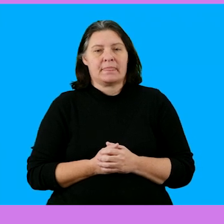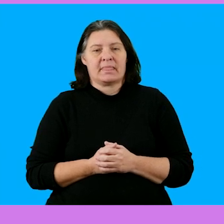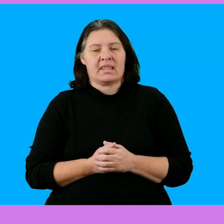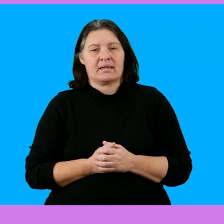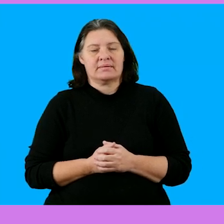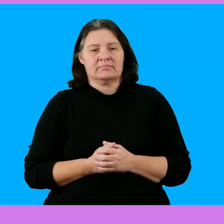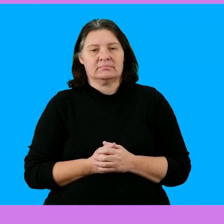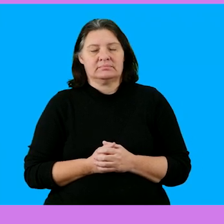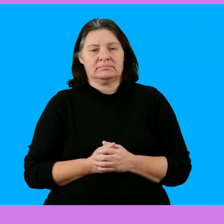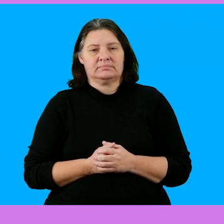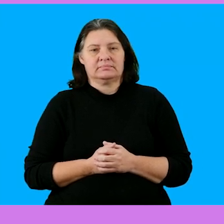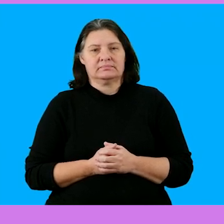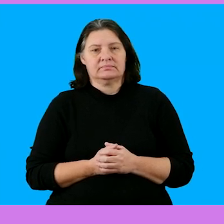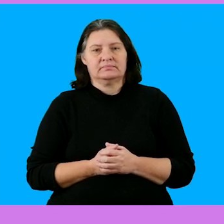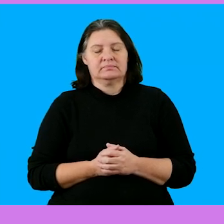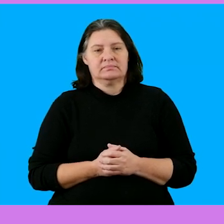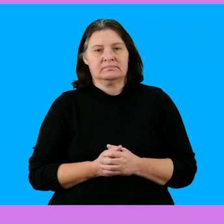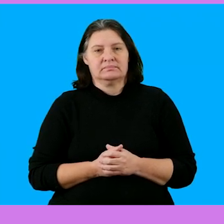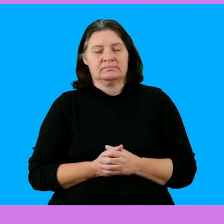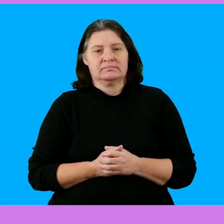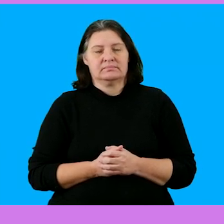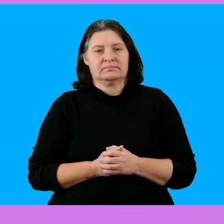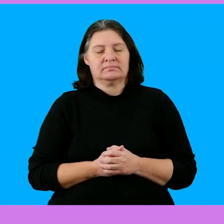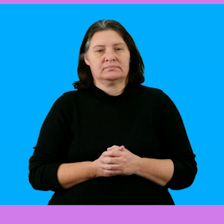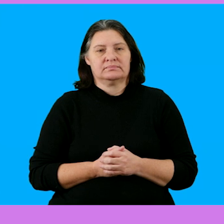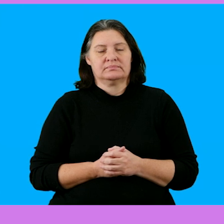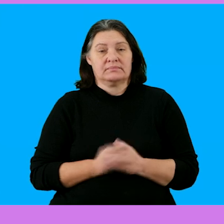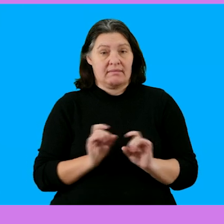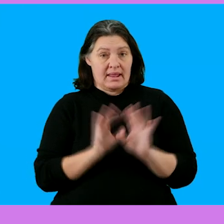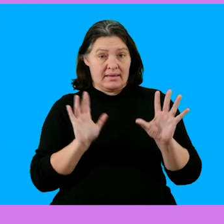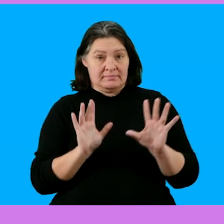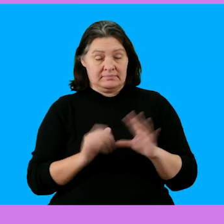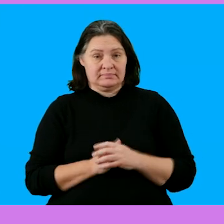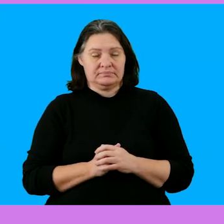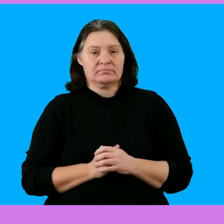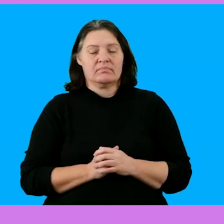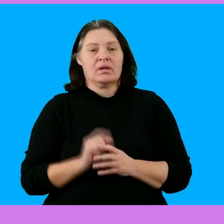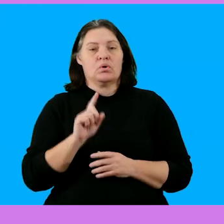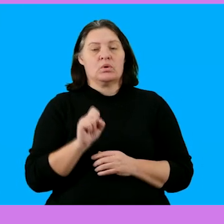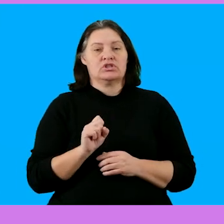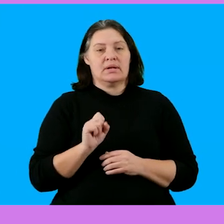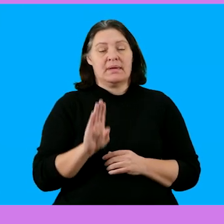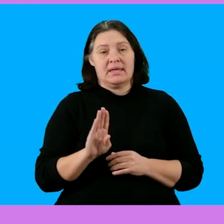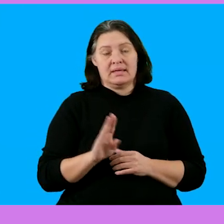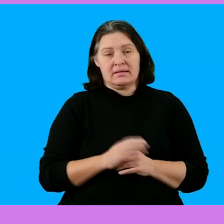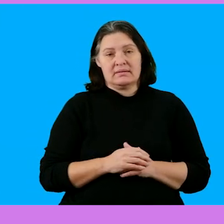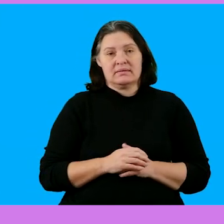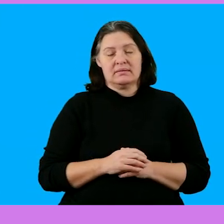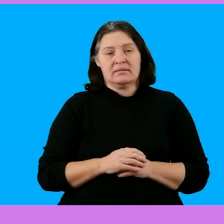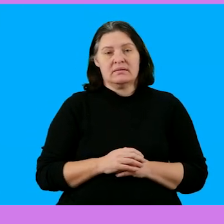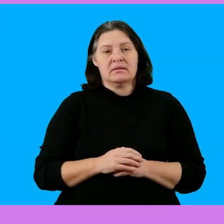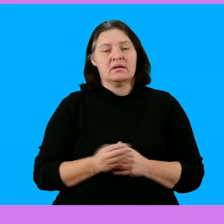be on the left-hand side. Clear? Okay, question